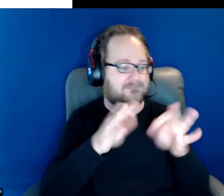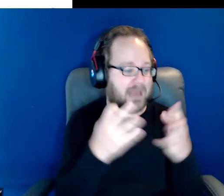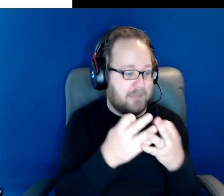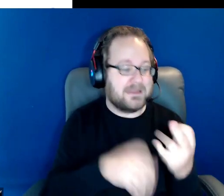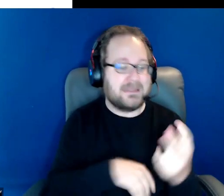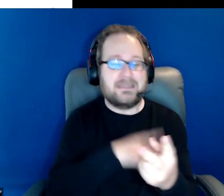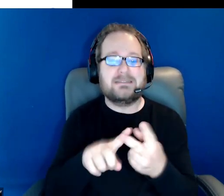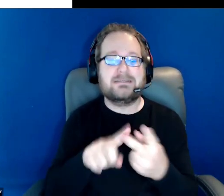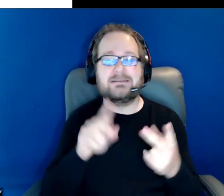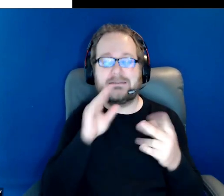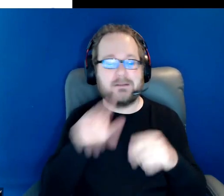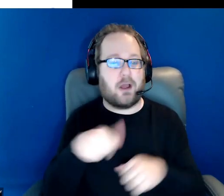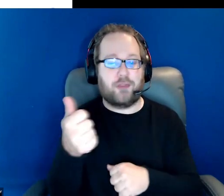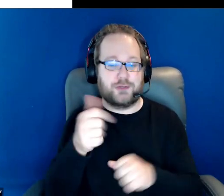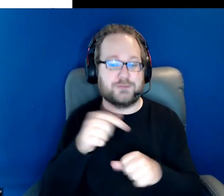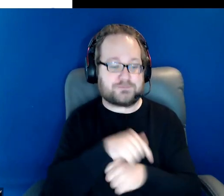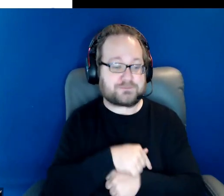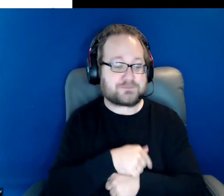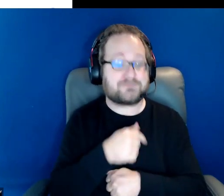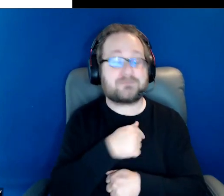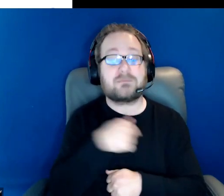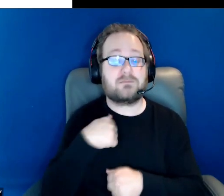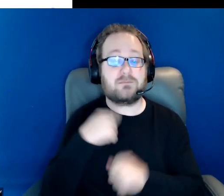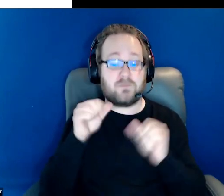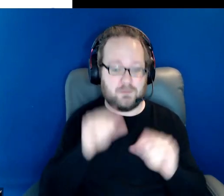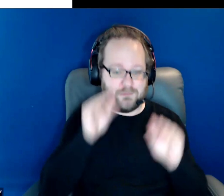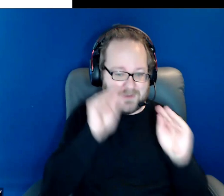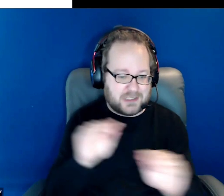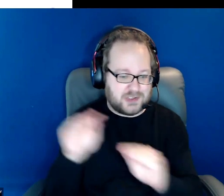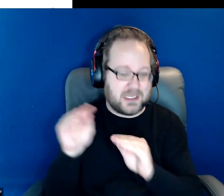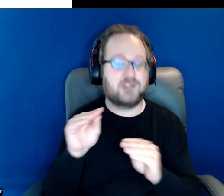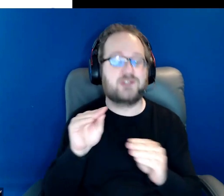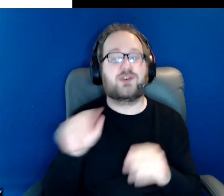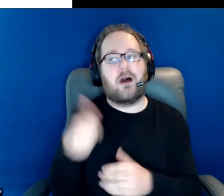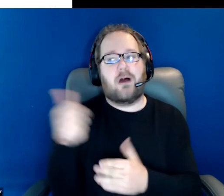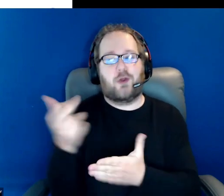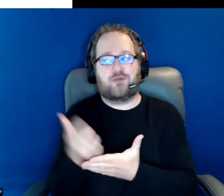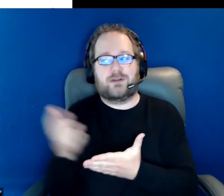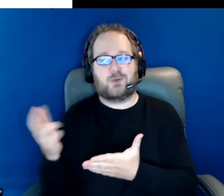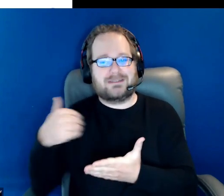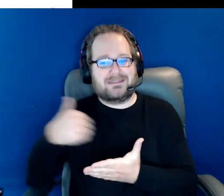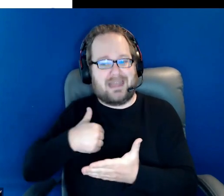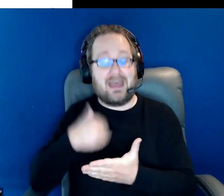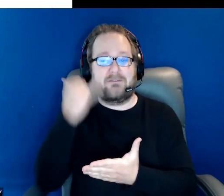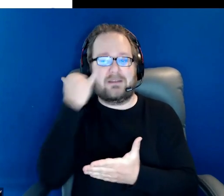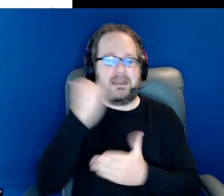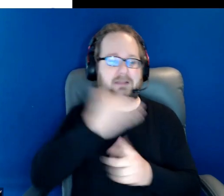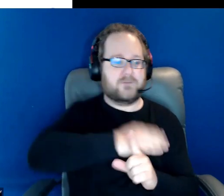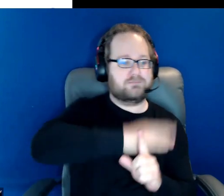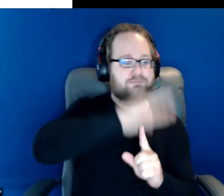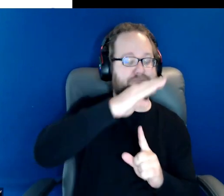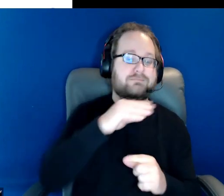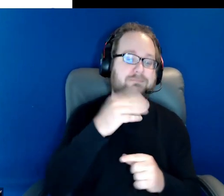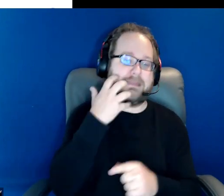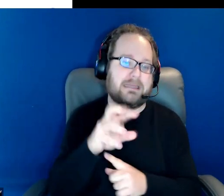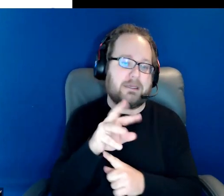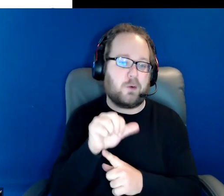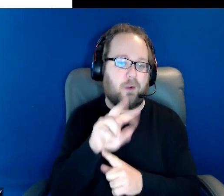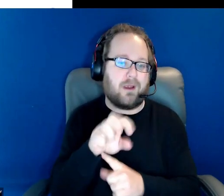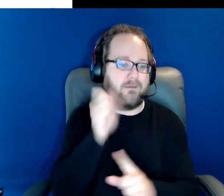educational resources to households in danger of extreme heat, and I'll share some examples of those resources in the upcoming slides. Next slide.